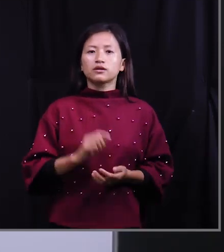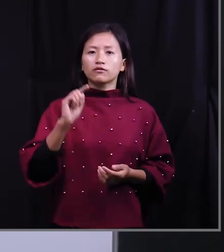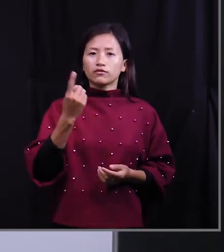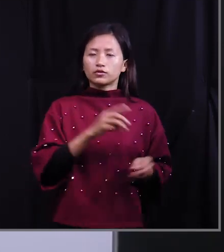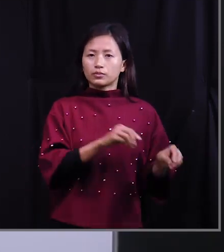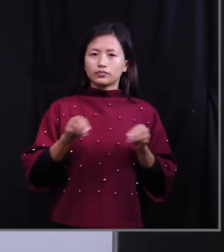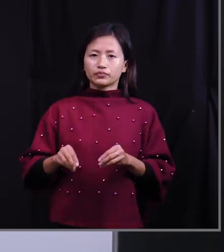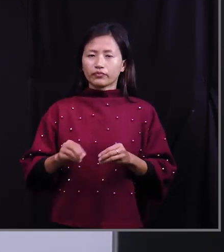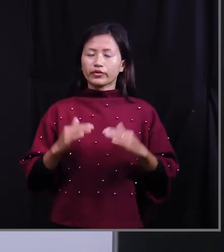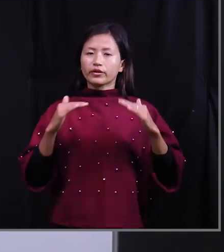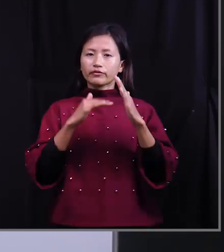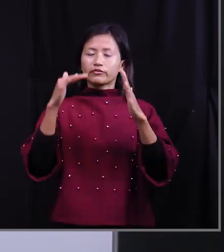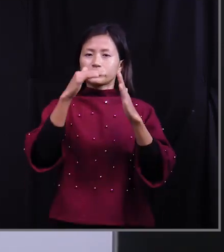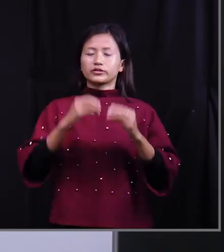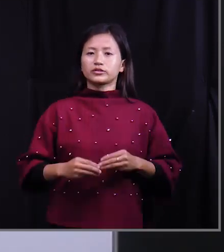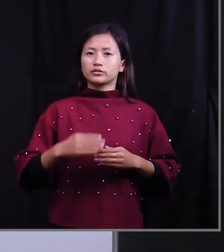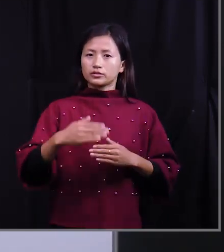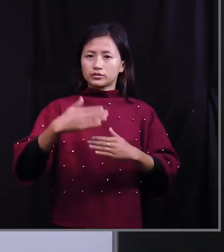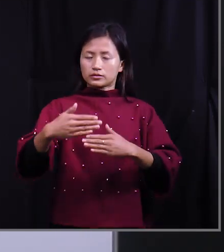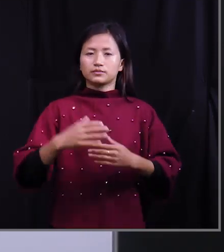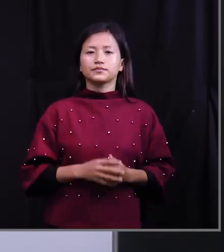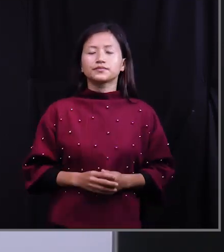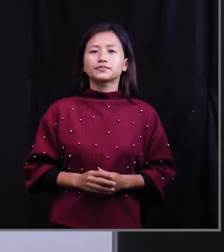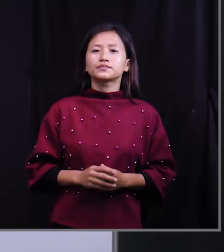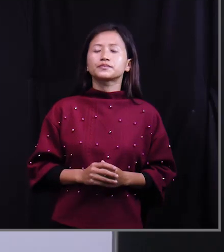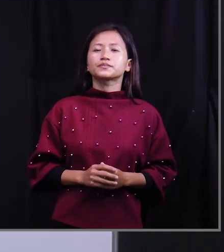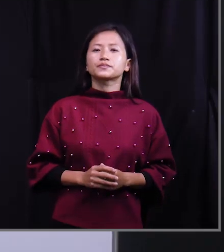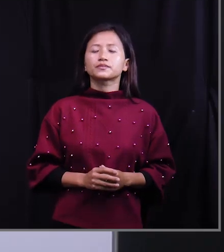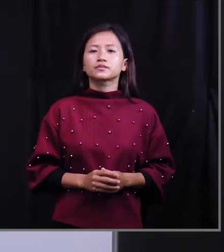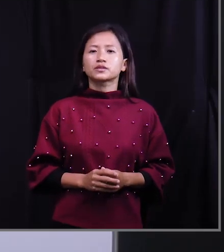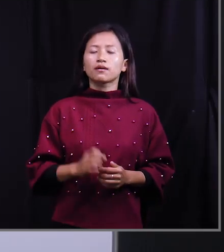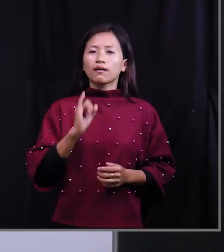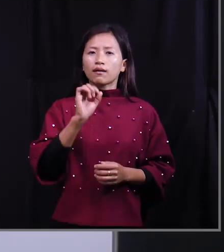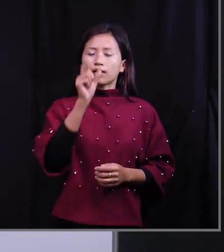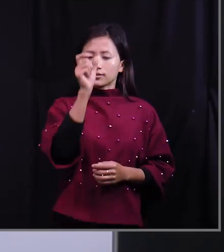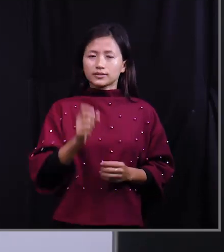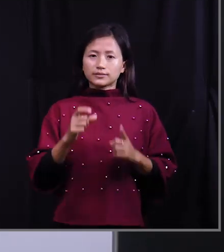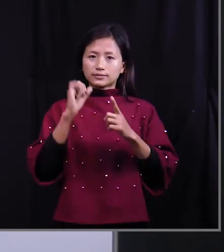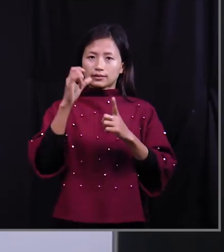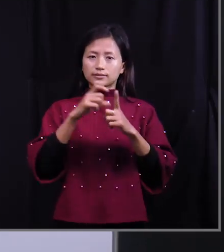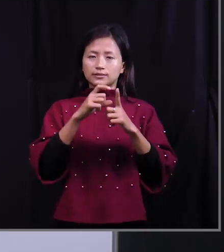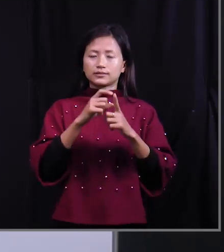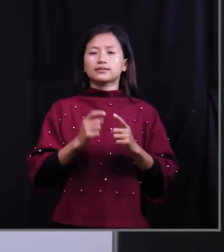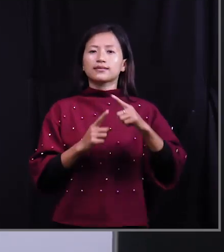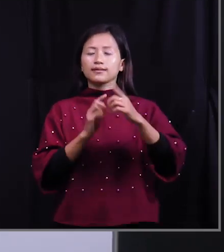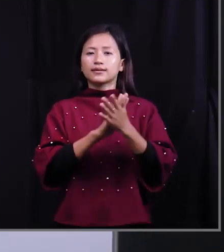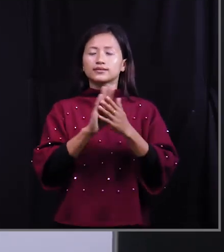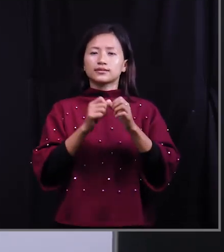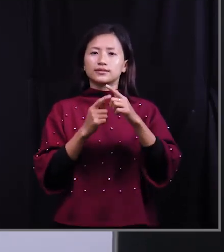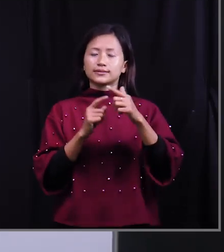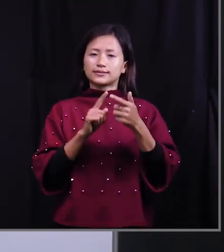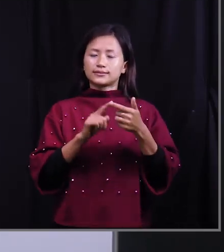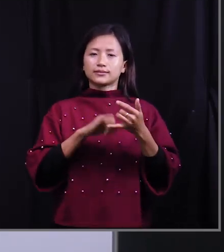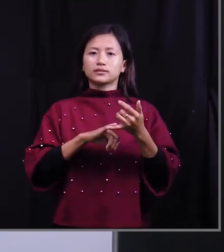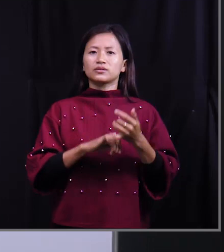first mover advantage to take the opportunities. The next is identifying threats and early